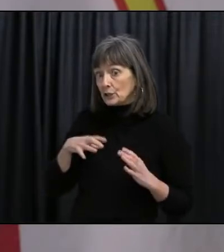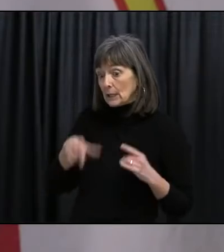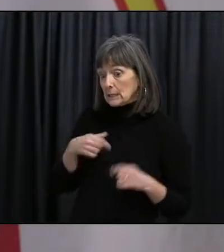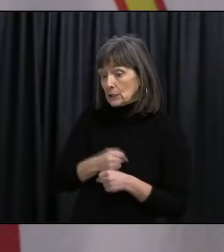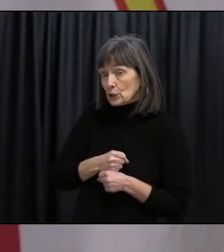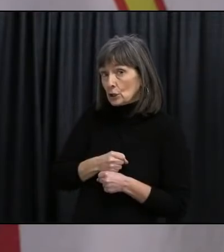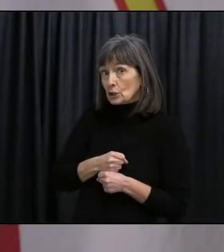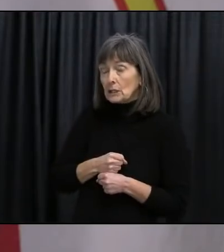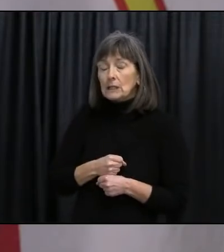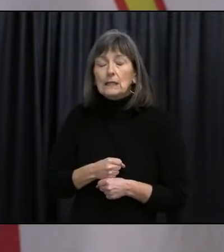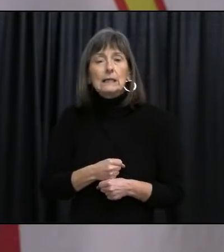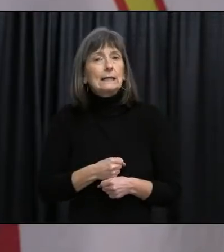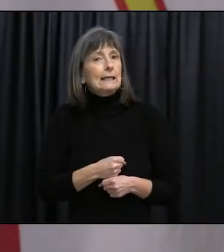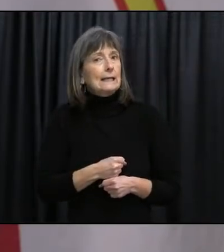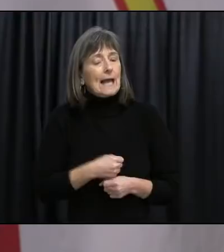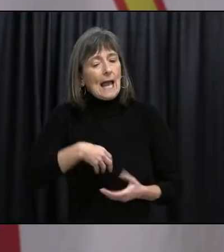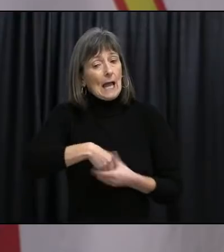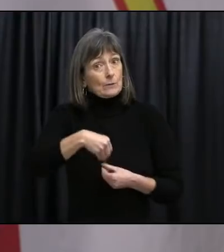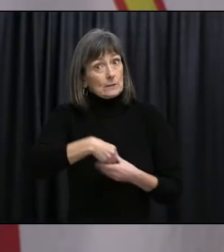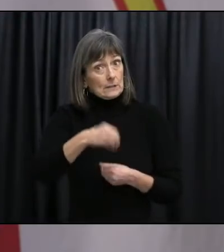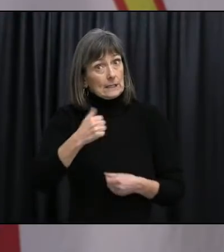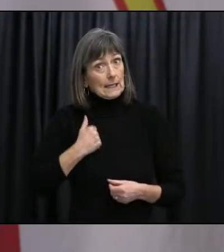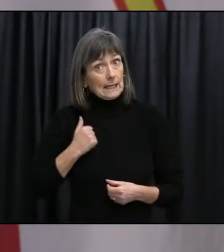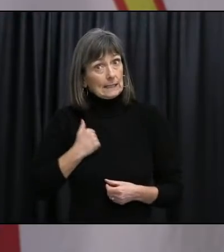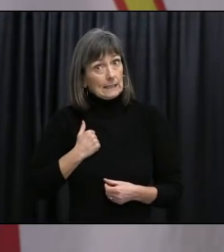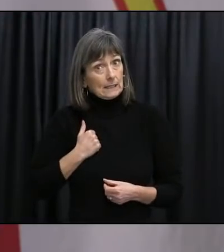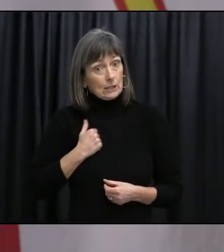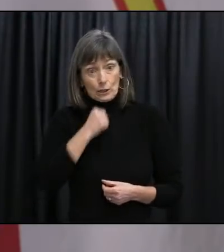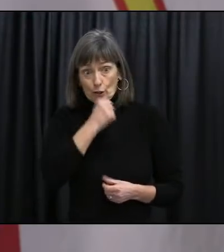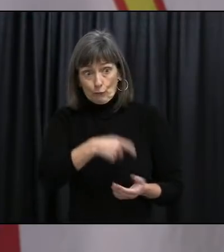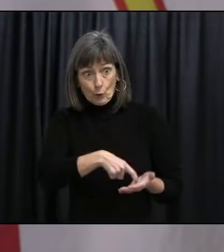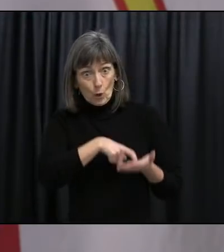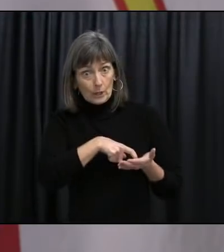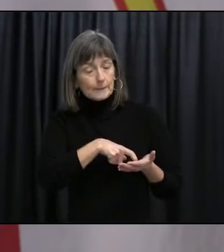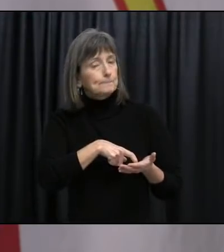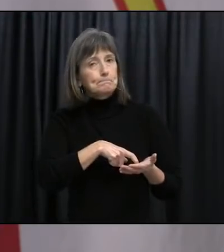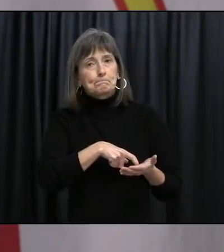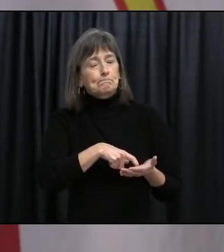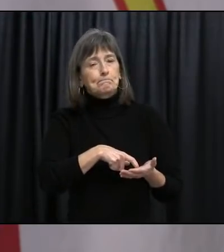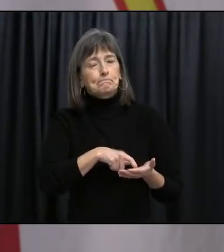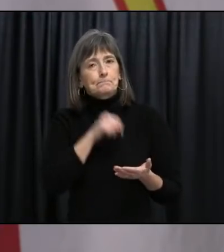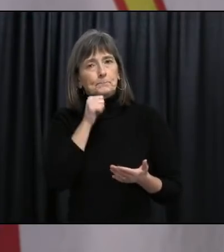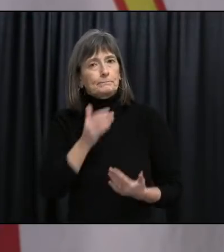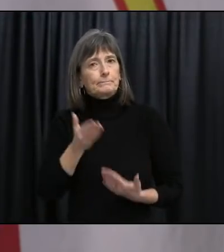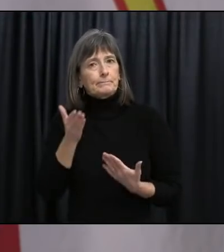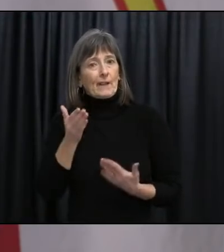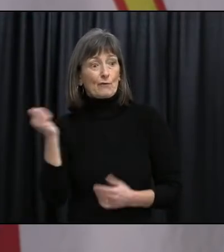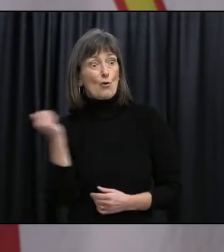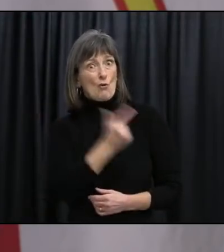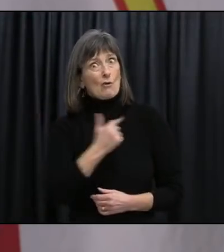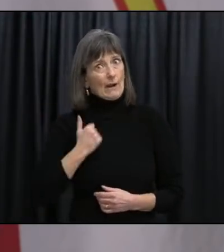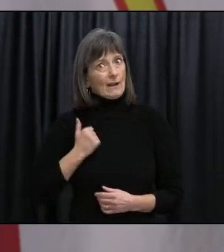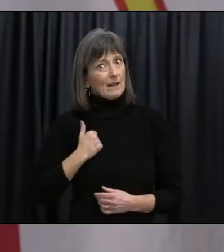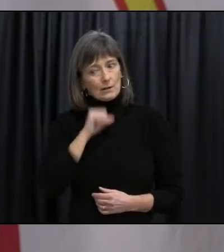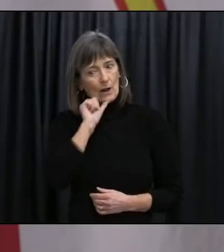Any travel internationally that's not essential at this point is not recommended, and that's everywhere in the country.